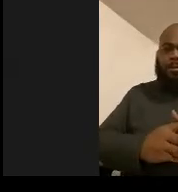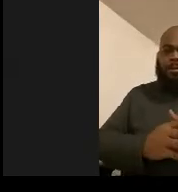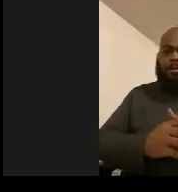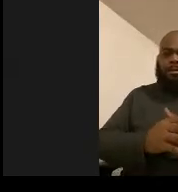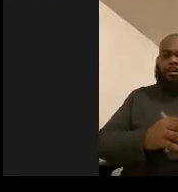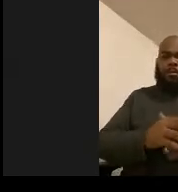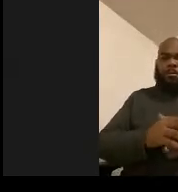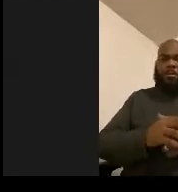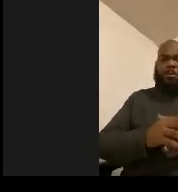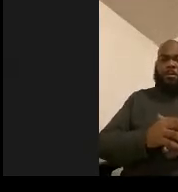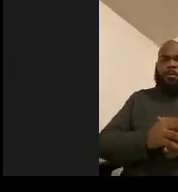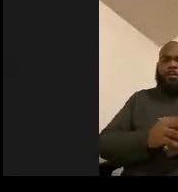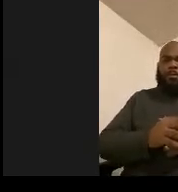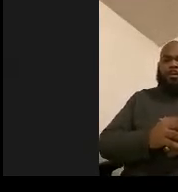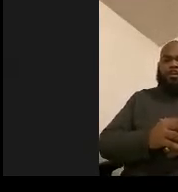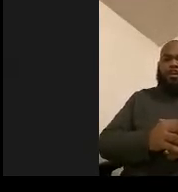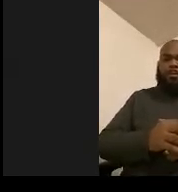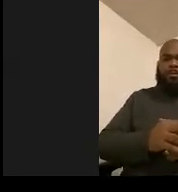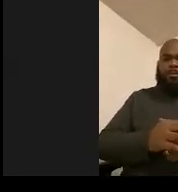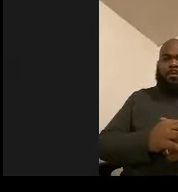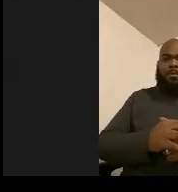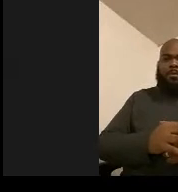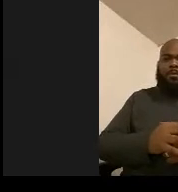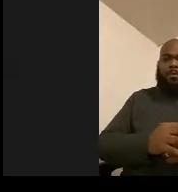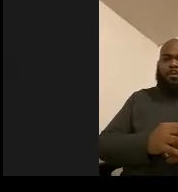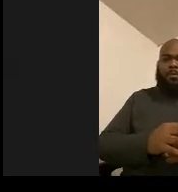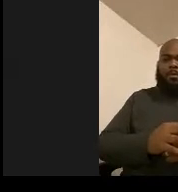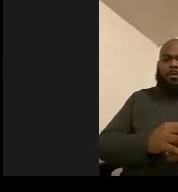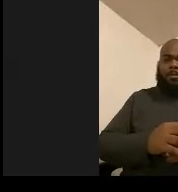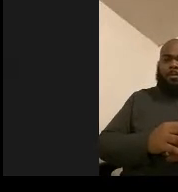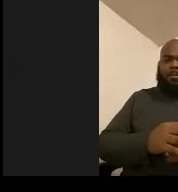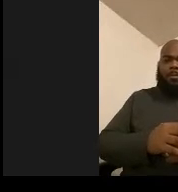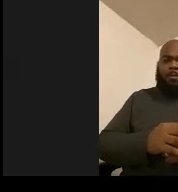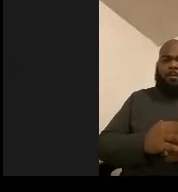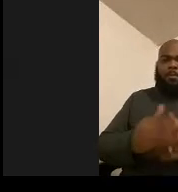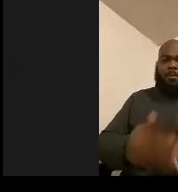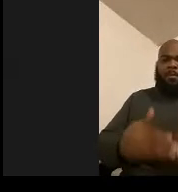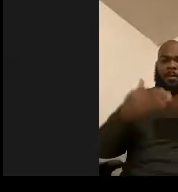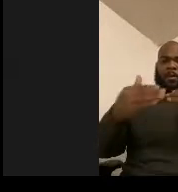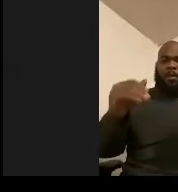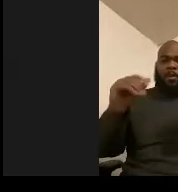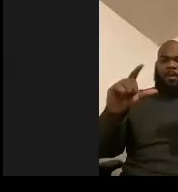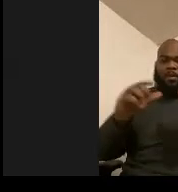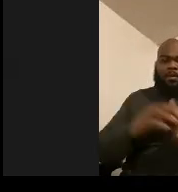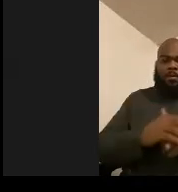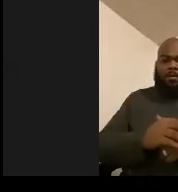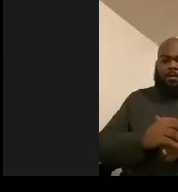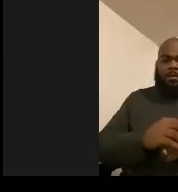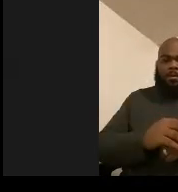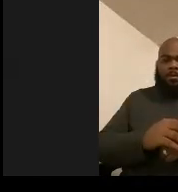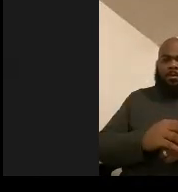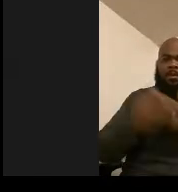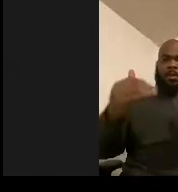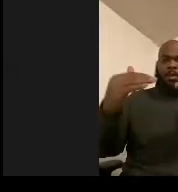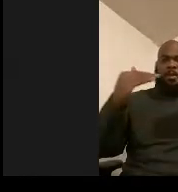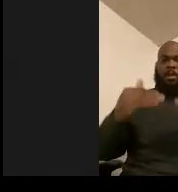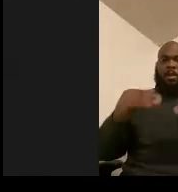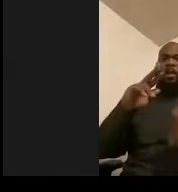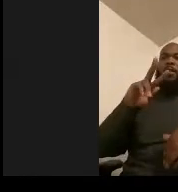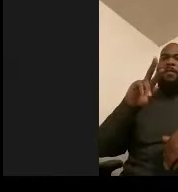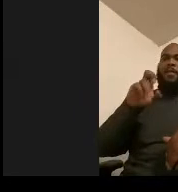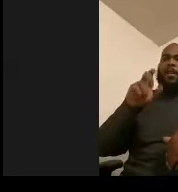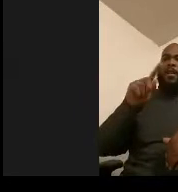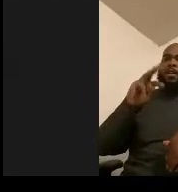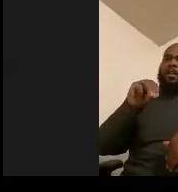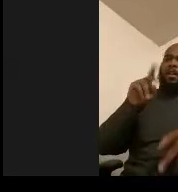of the oppressor and violence of the oppressed. Next slide, please. Now he moves to the Vietnamese. They